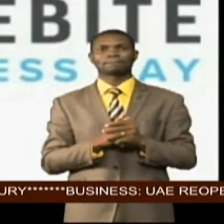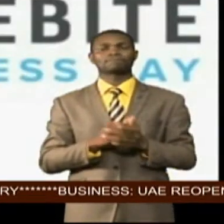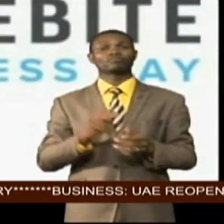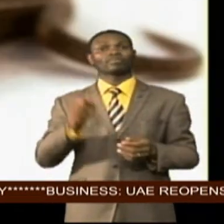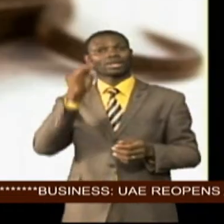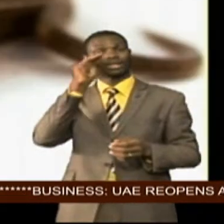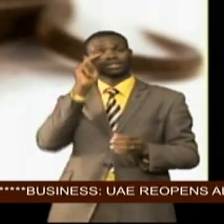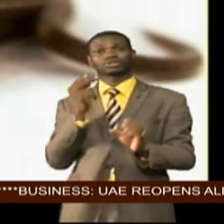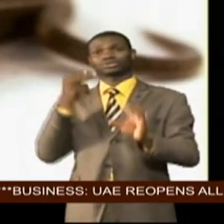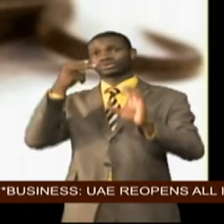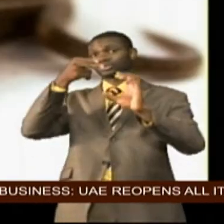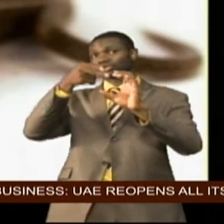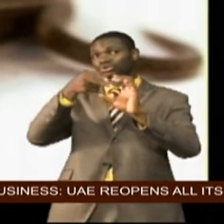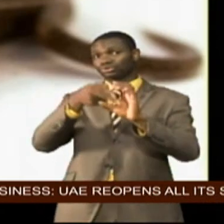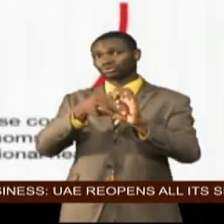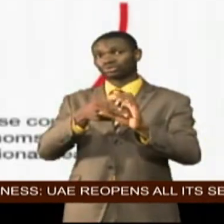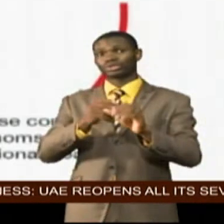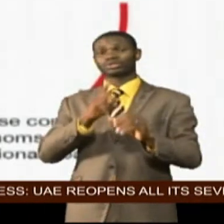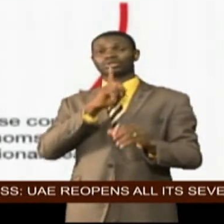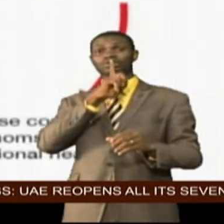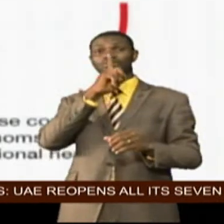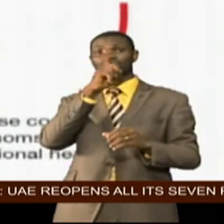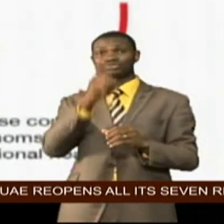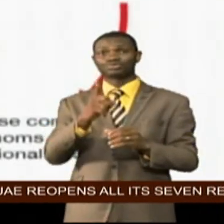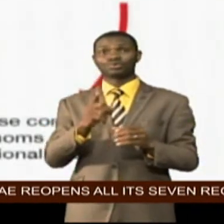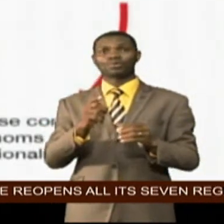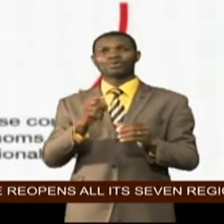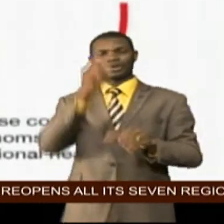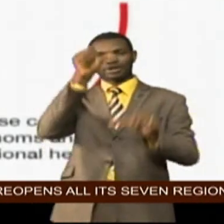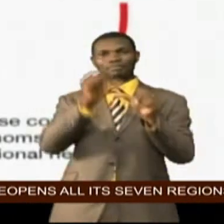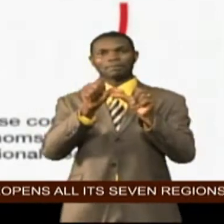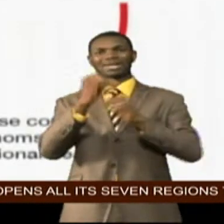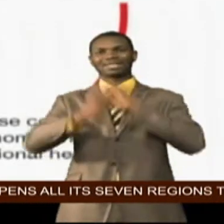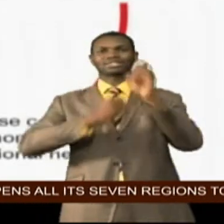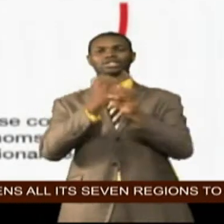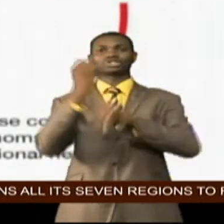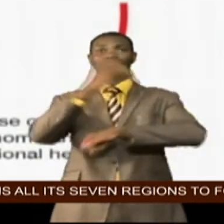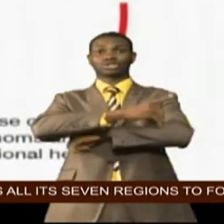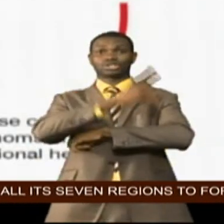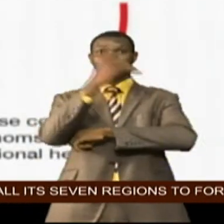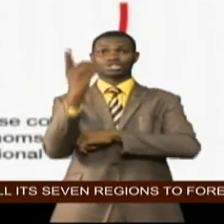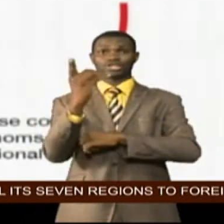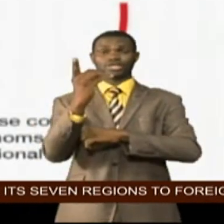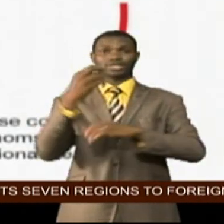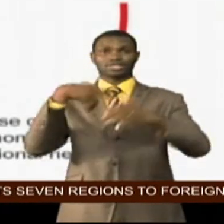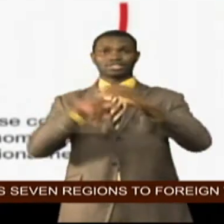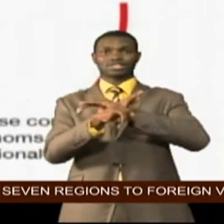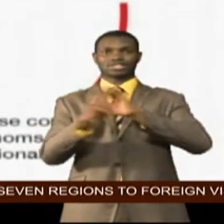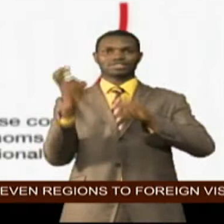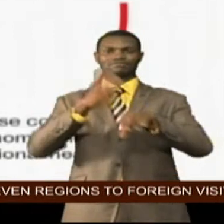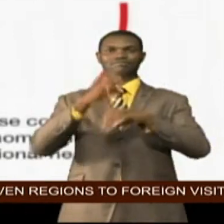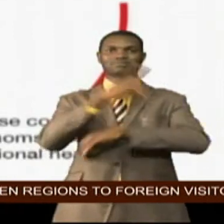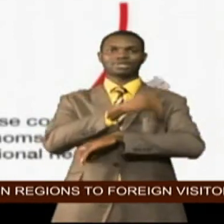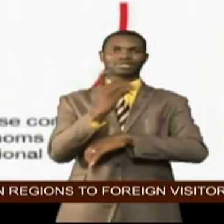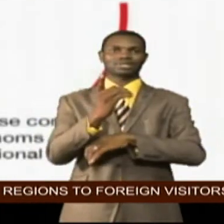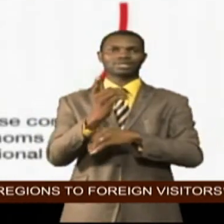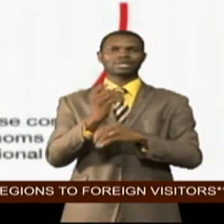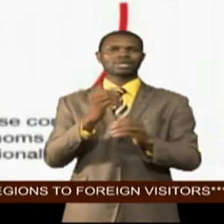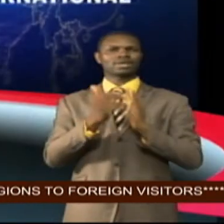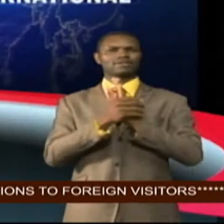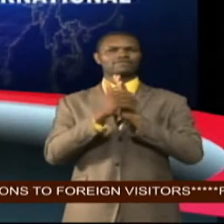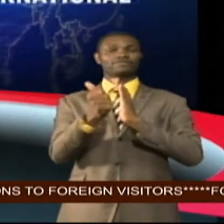Nigeria joined in marking the 2020 International Snake Bite Day with the theme Ensuring Safe and Effective